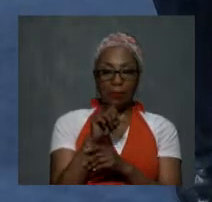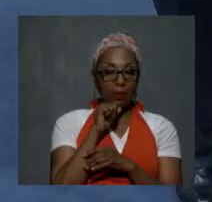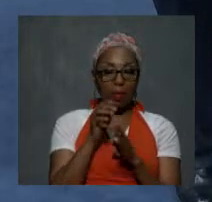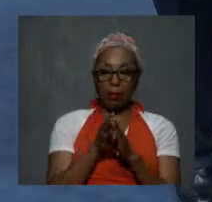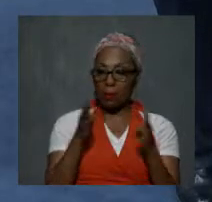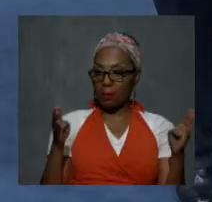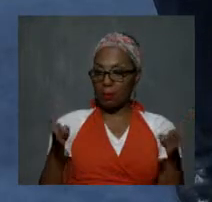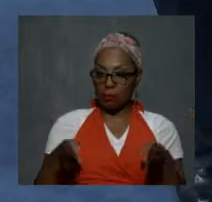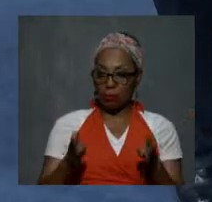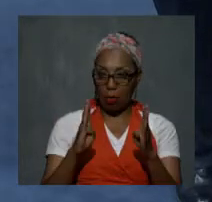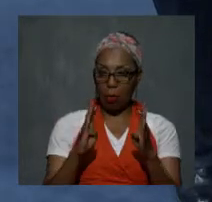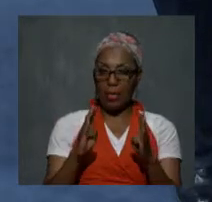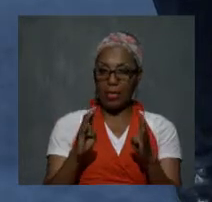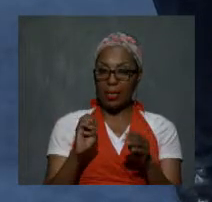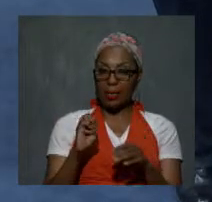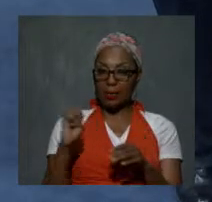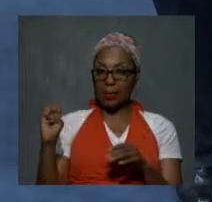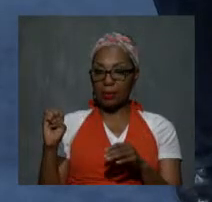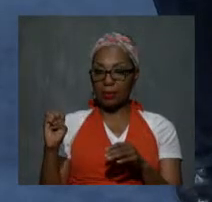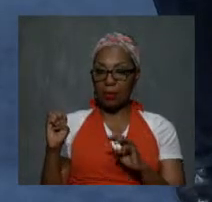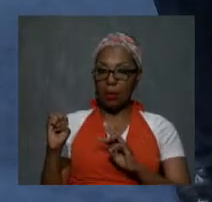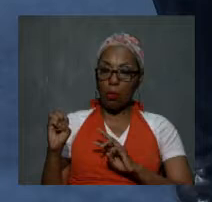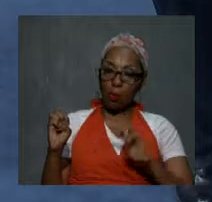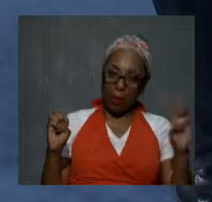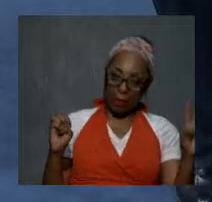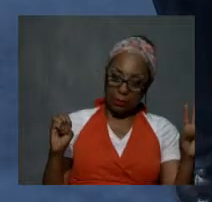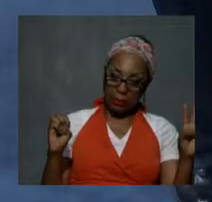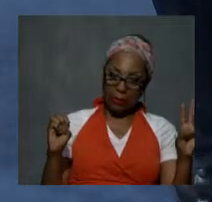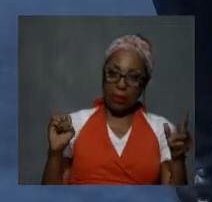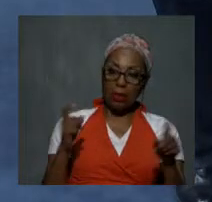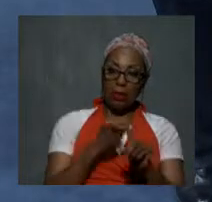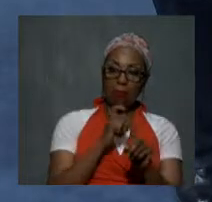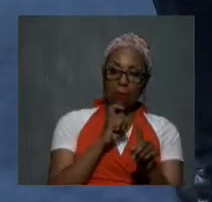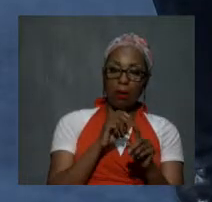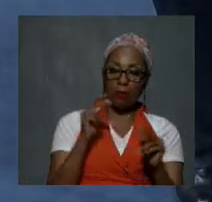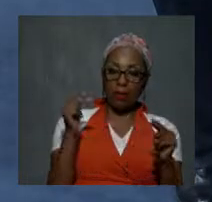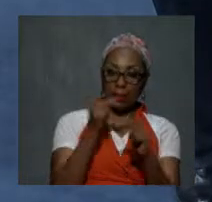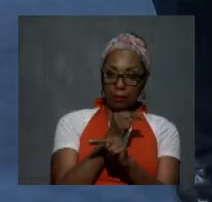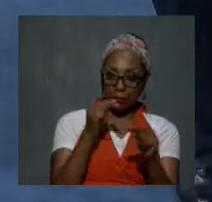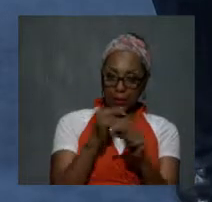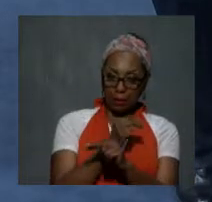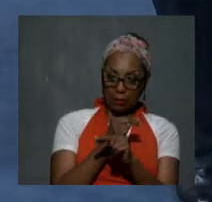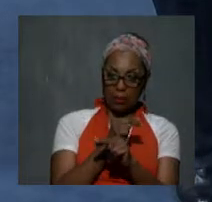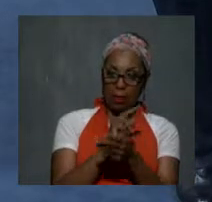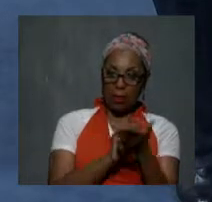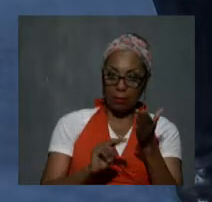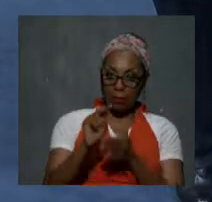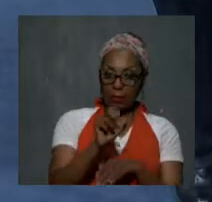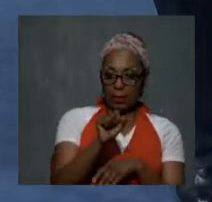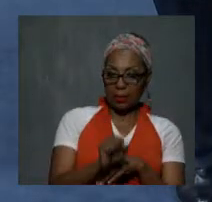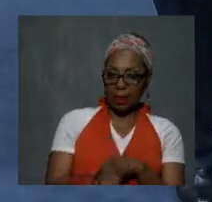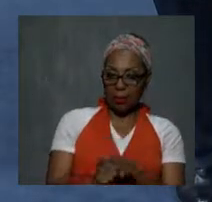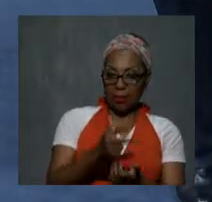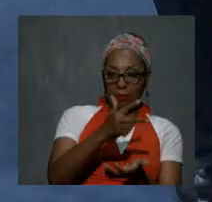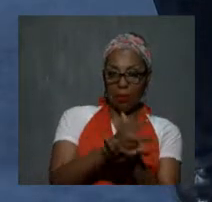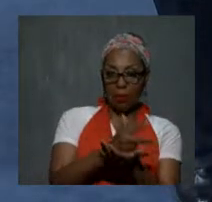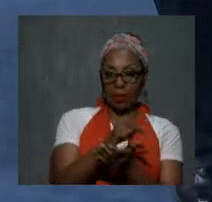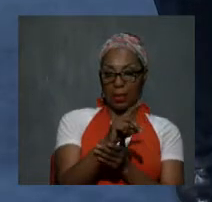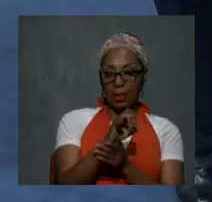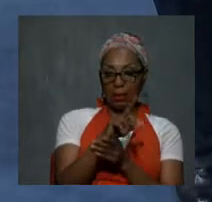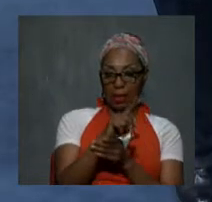road, that runs east-west through the property from the intersection at University just south of the parking deck. So